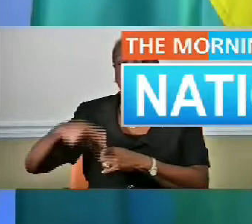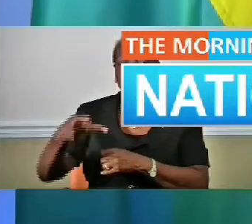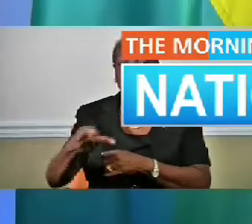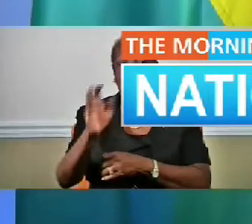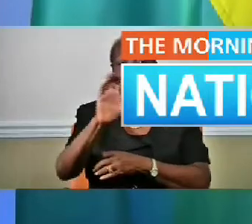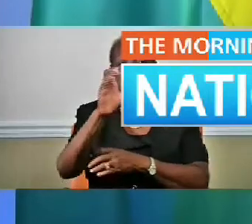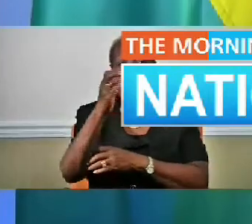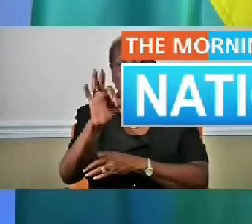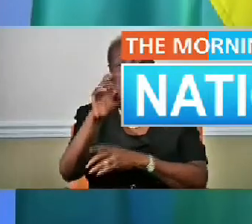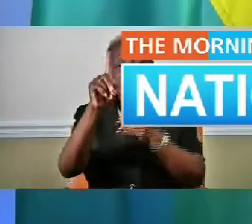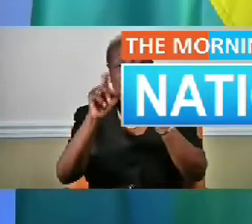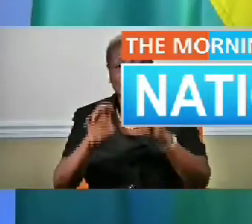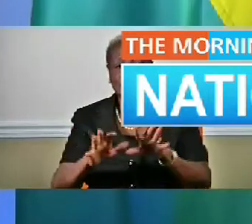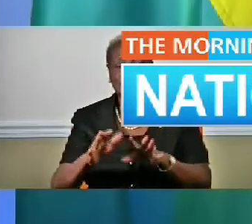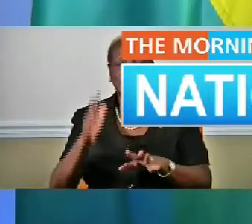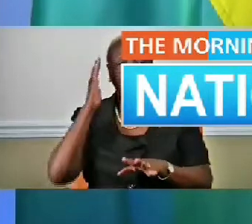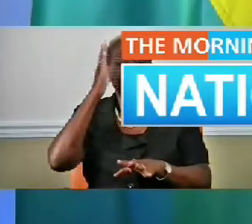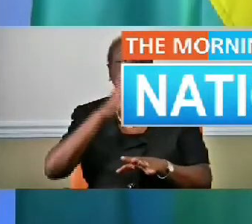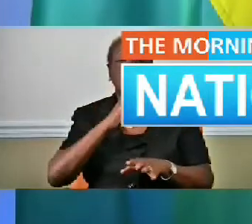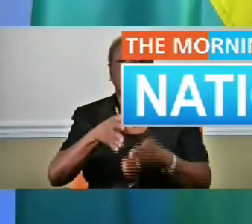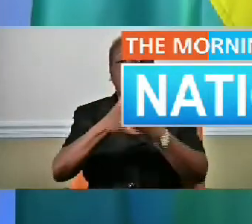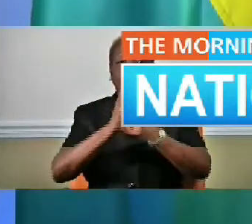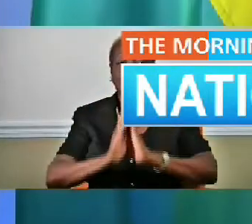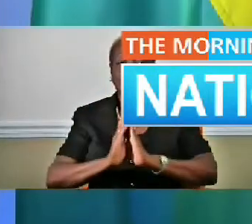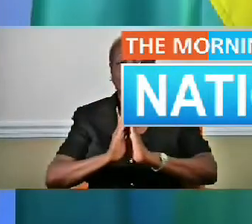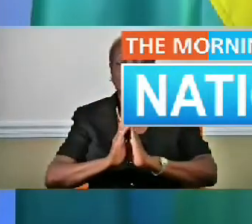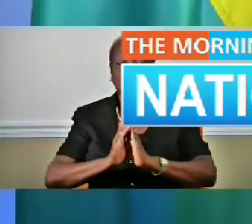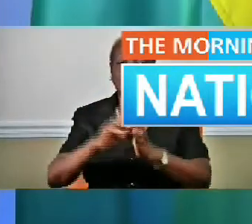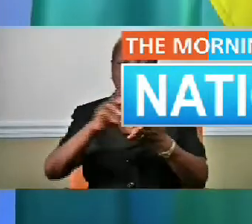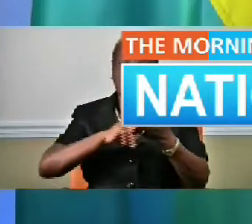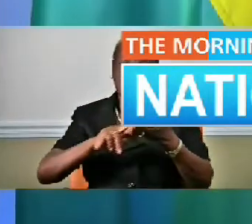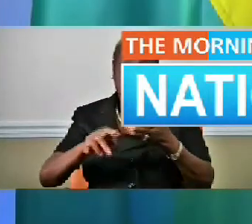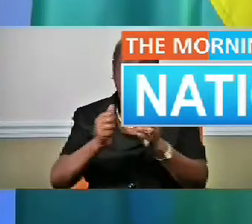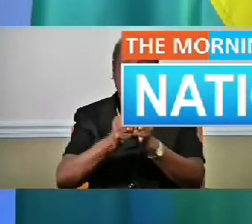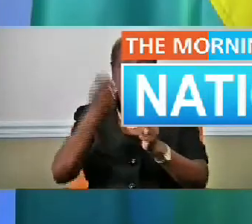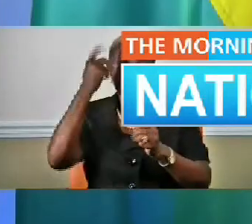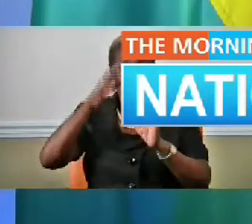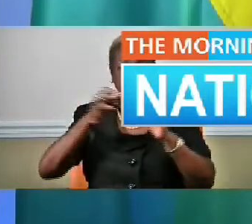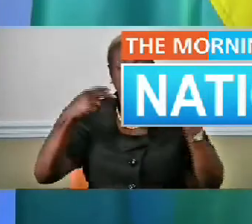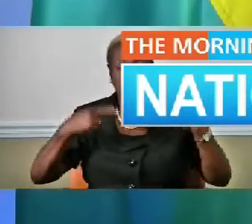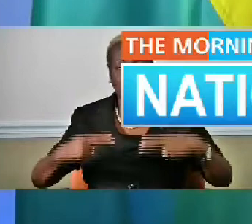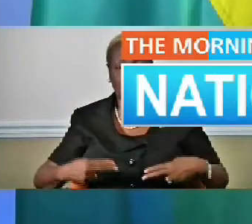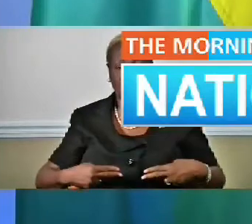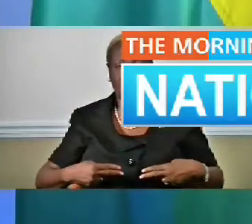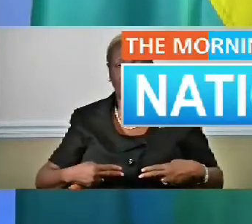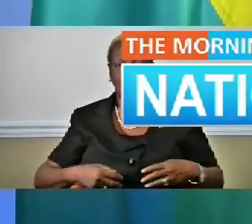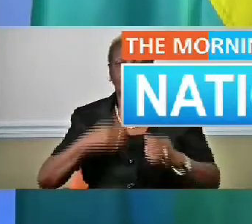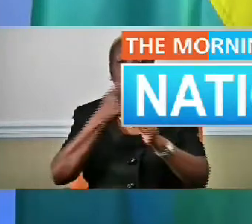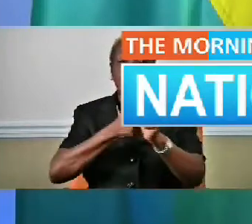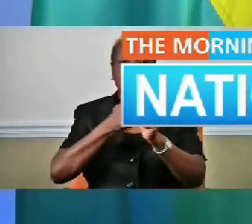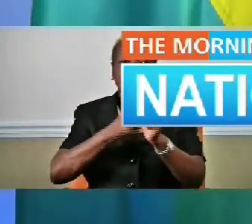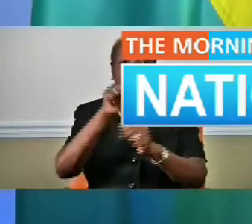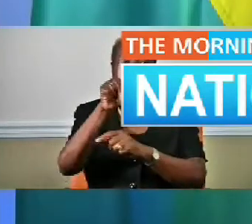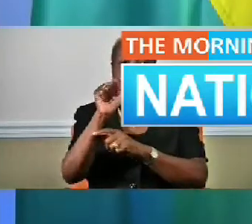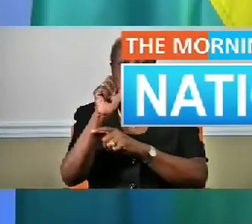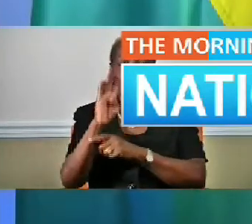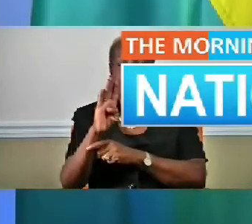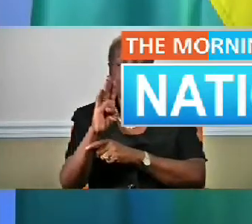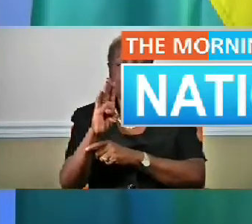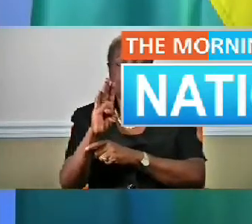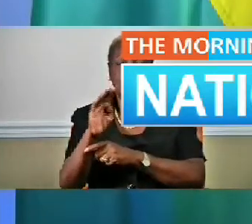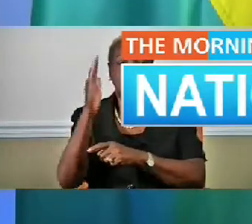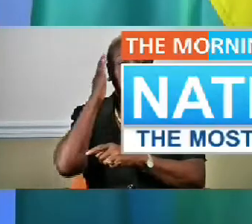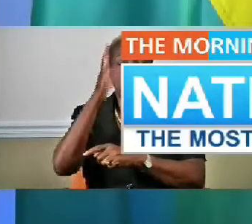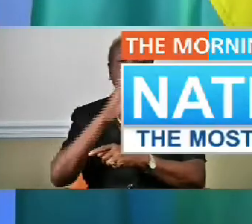tests will be required to be registered with the Ministry of Health. Each laboratory will